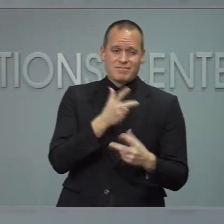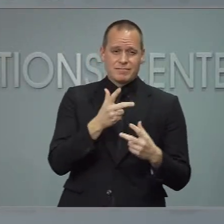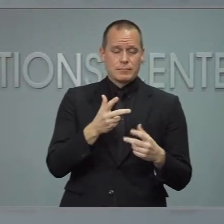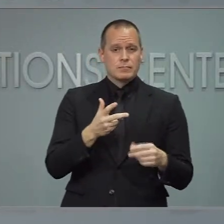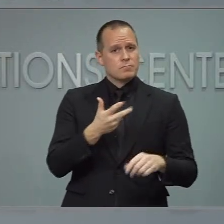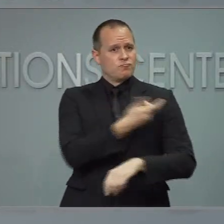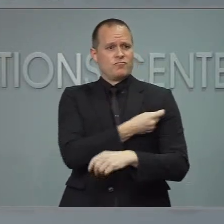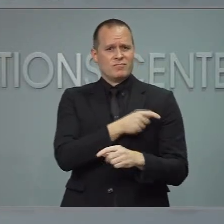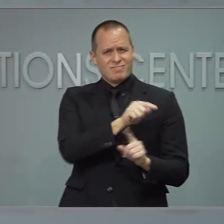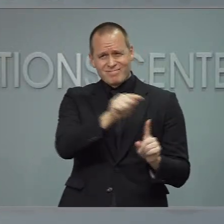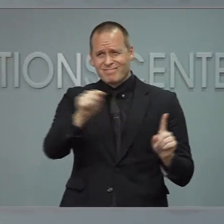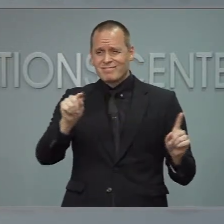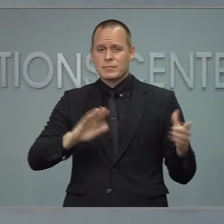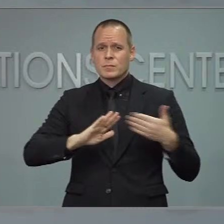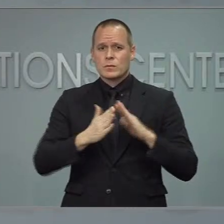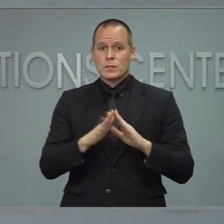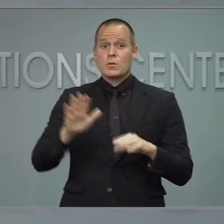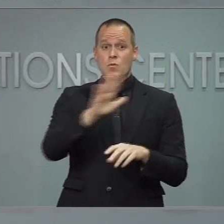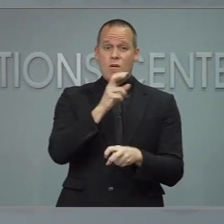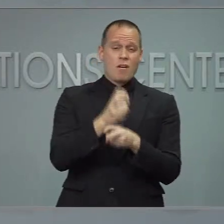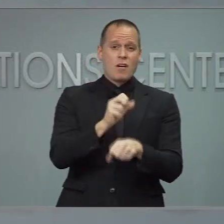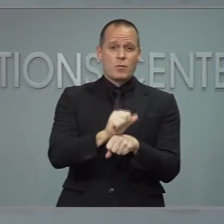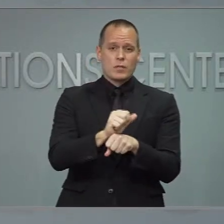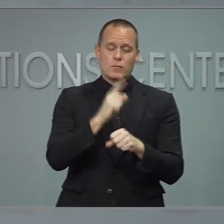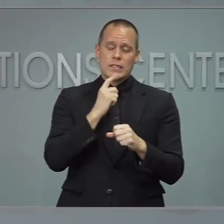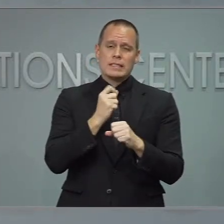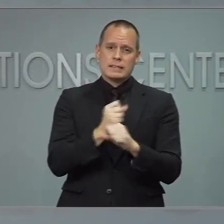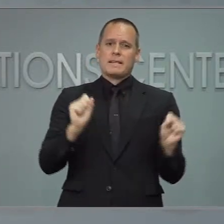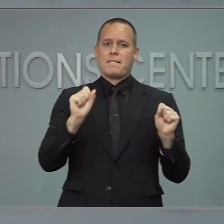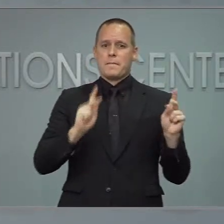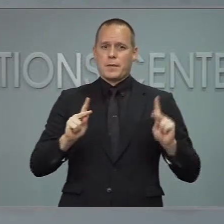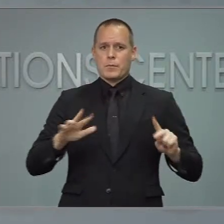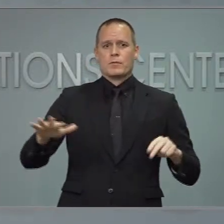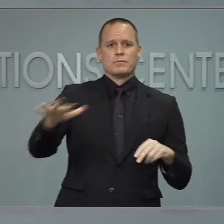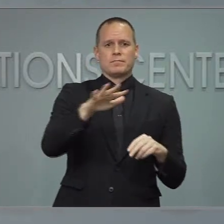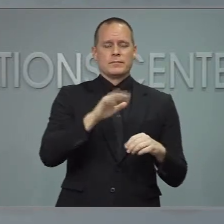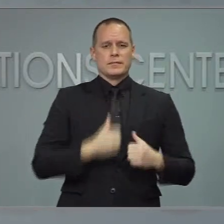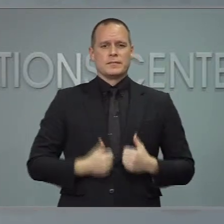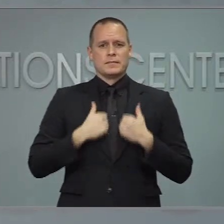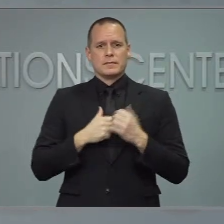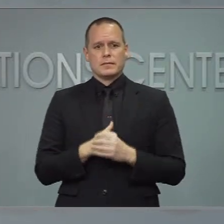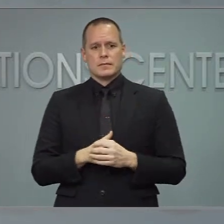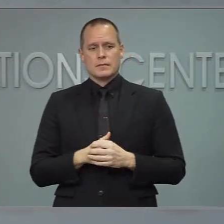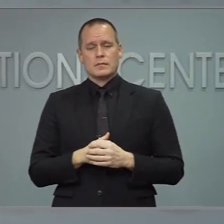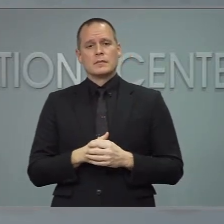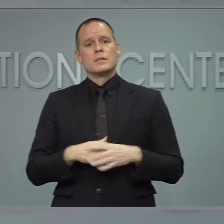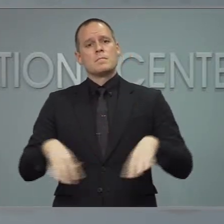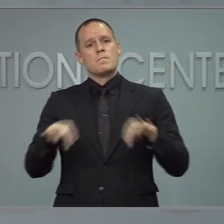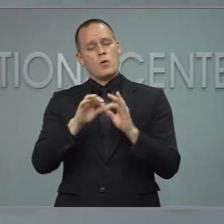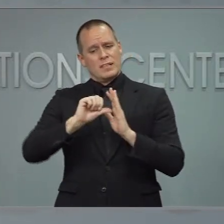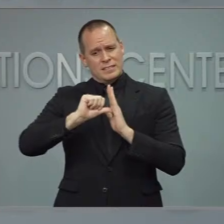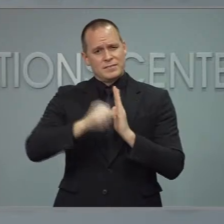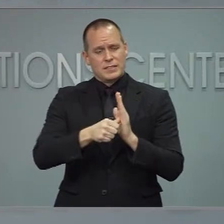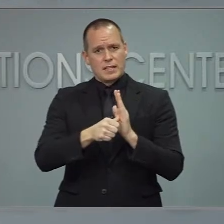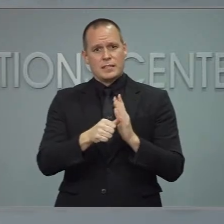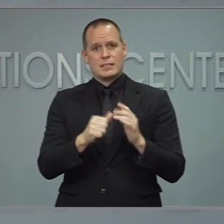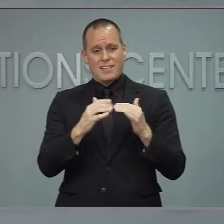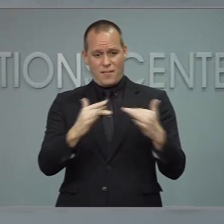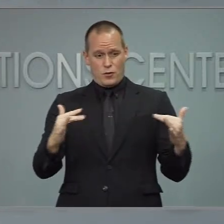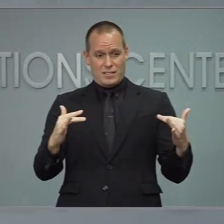Your hard work is saving lives. We also continue to emphasize fairness in our vaccine